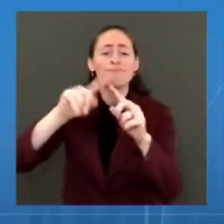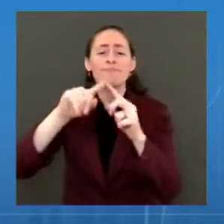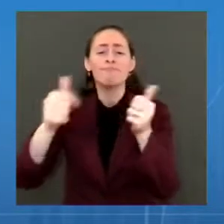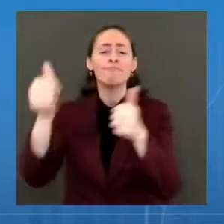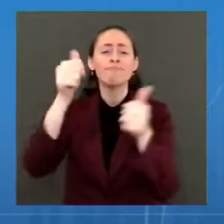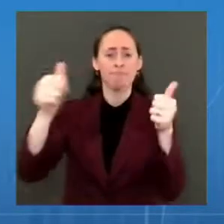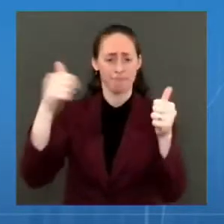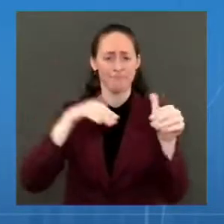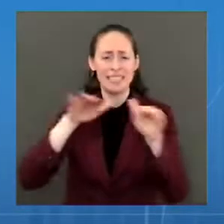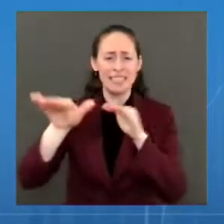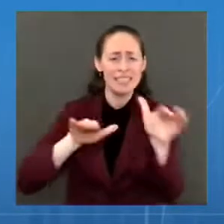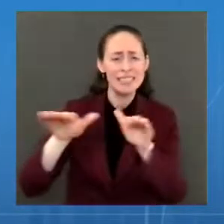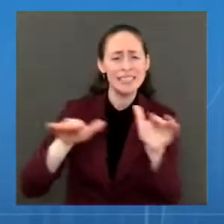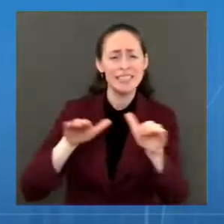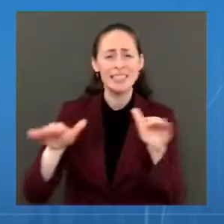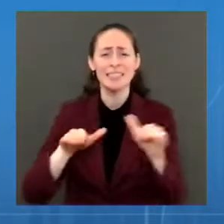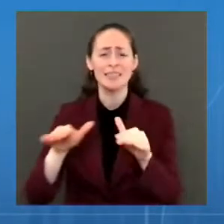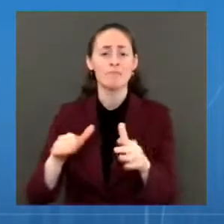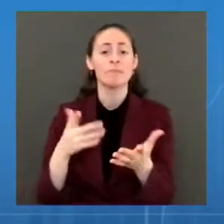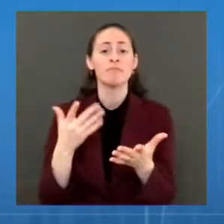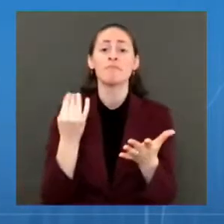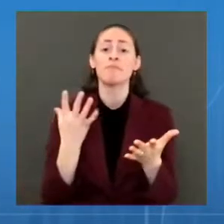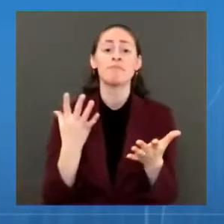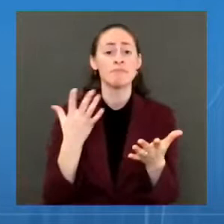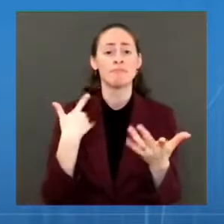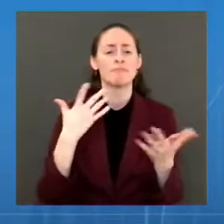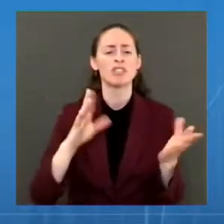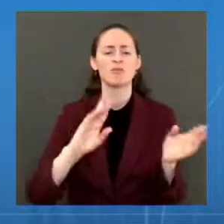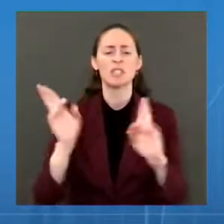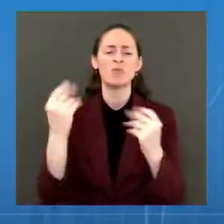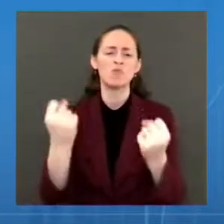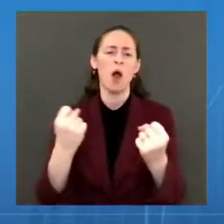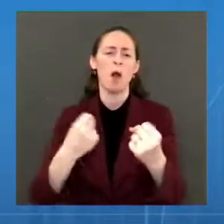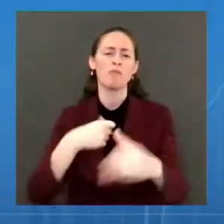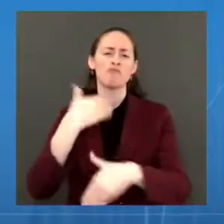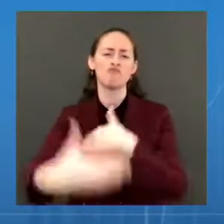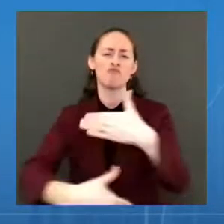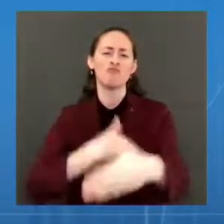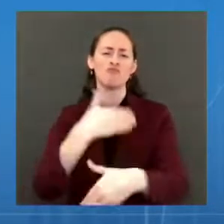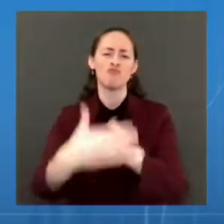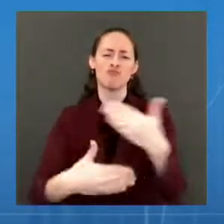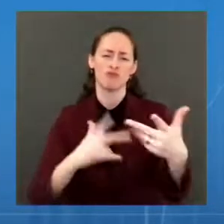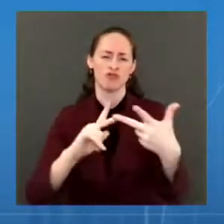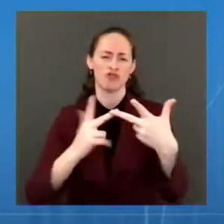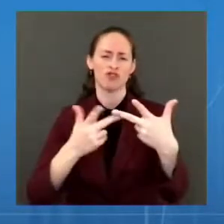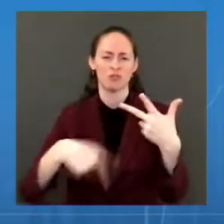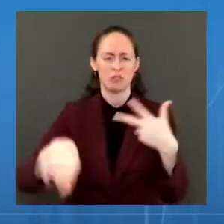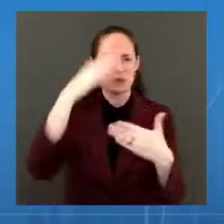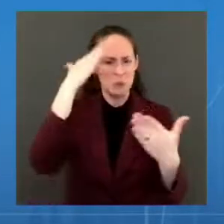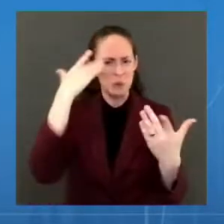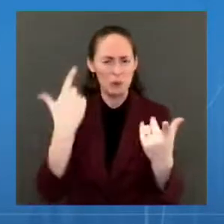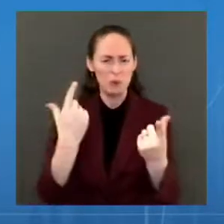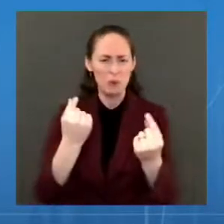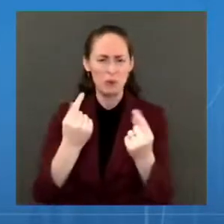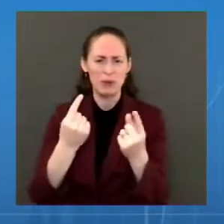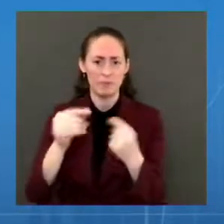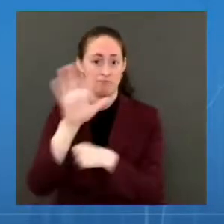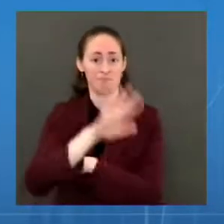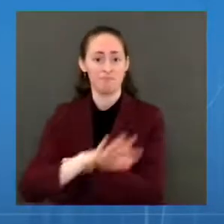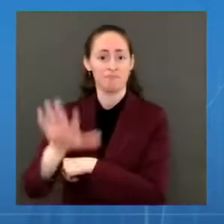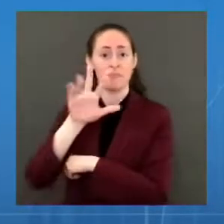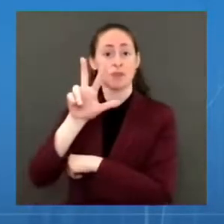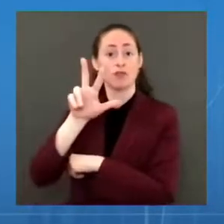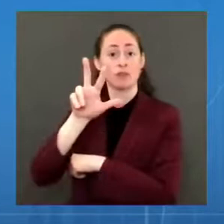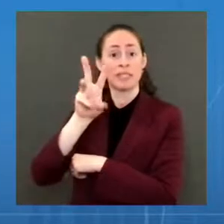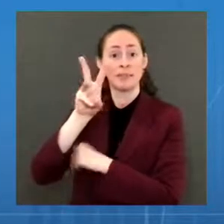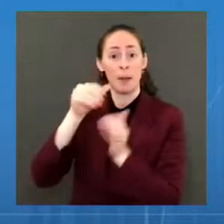Already, the strong start to our boosters program has gotten enhanced protections to 36 million Americans, including